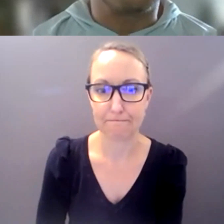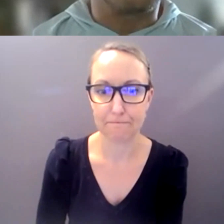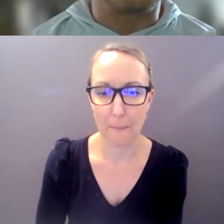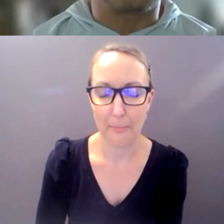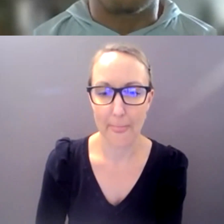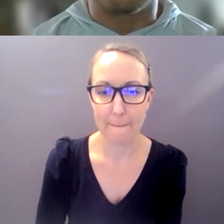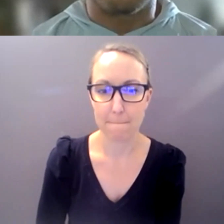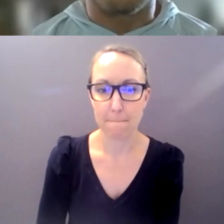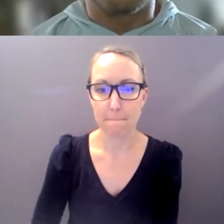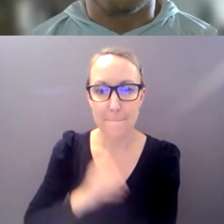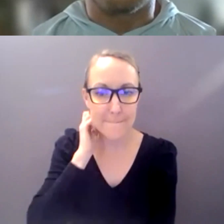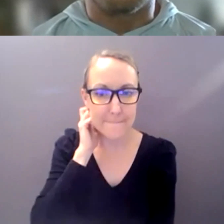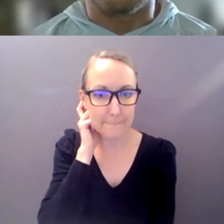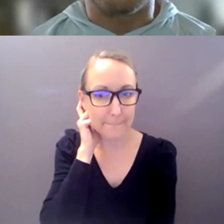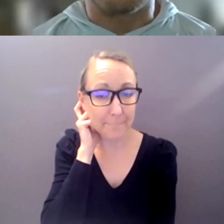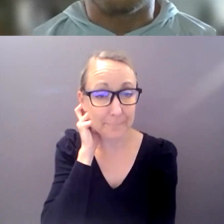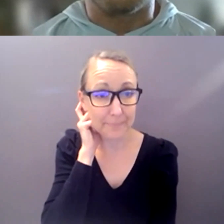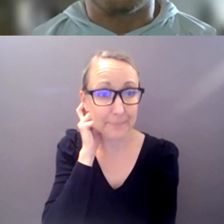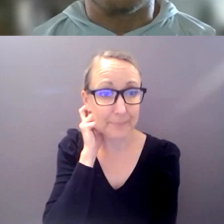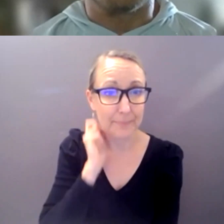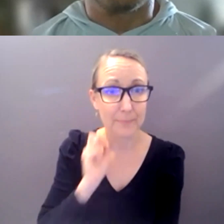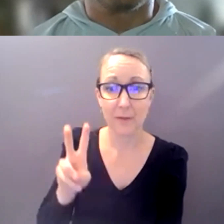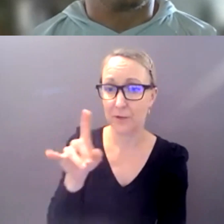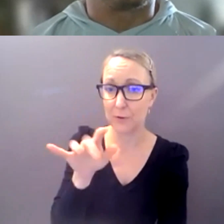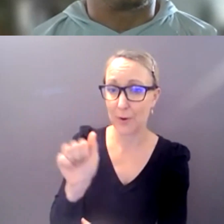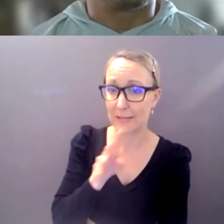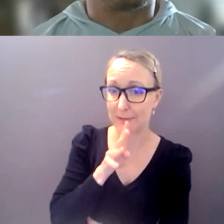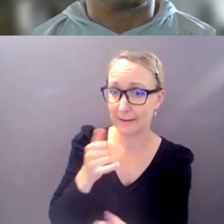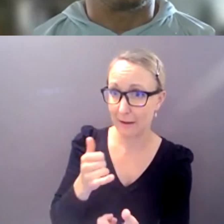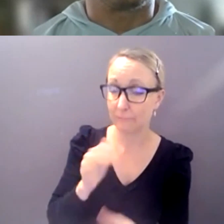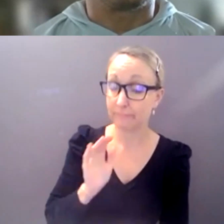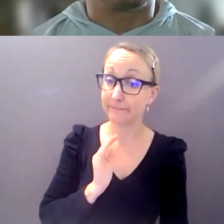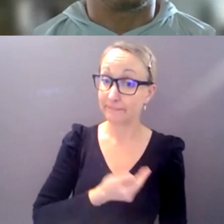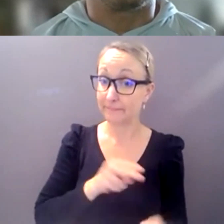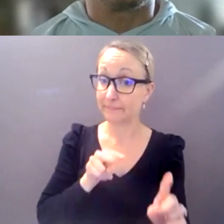Yeah, and from our perspective, we do a lot of